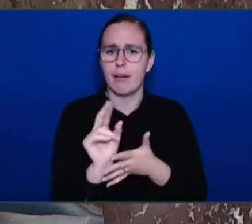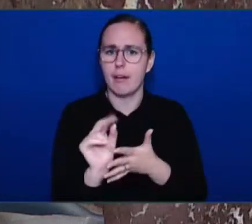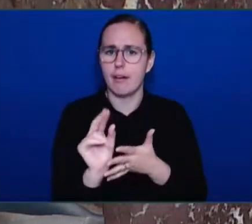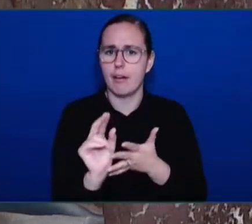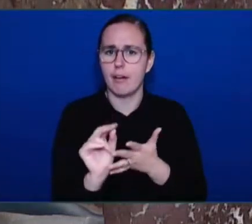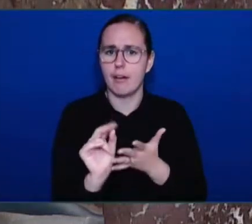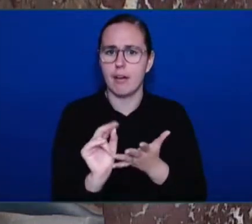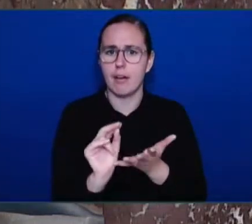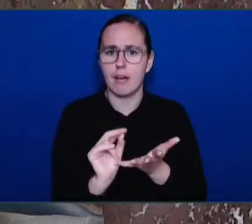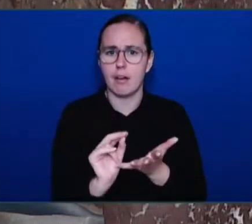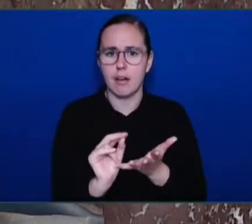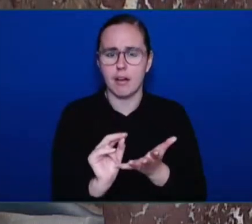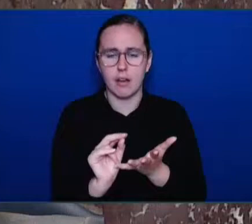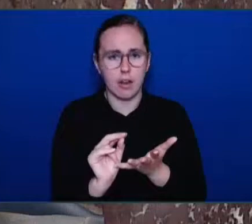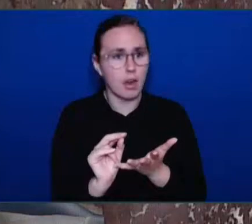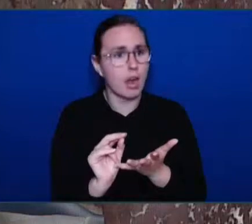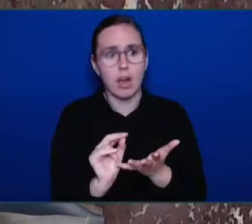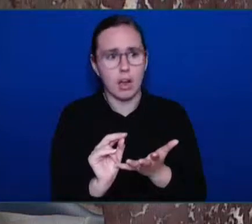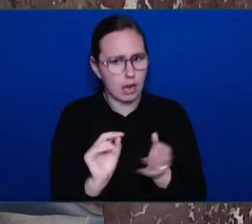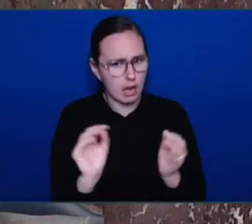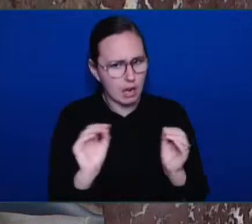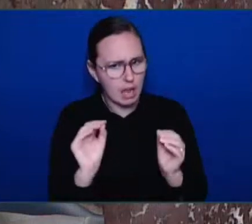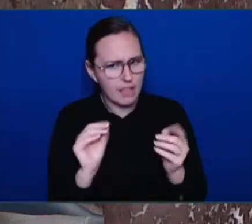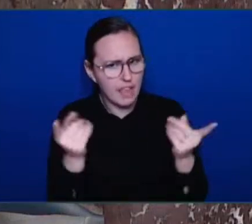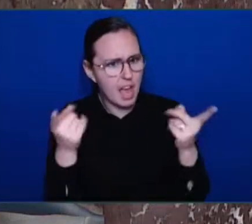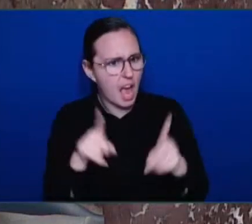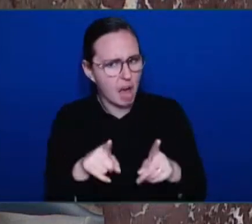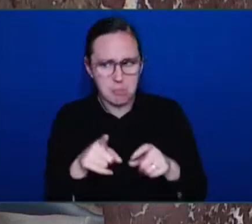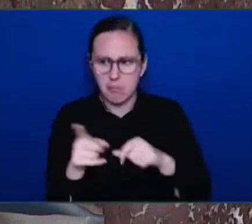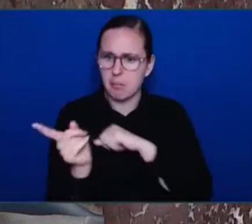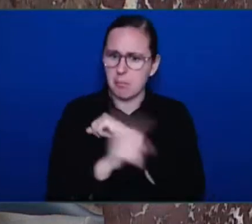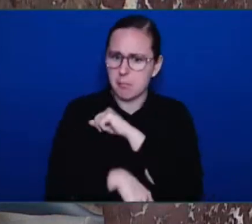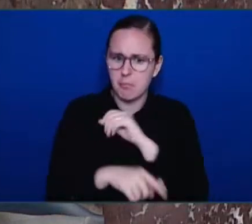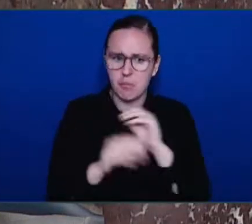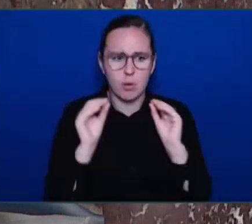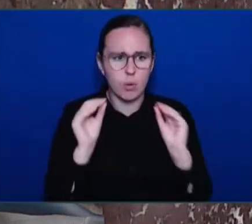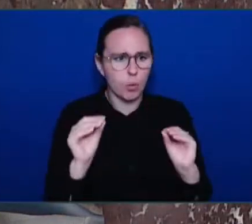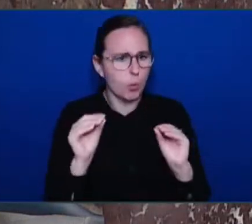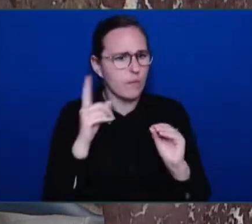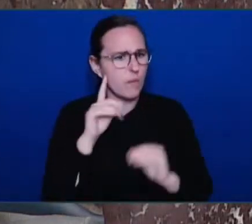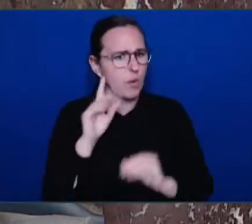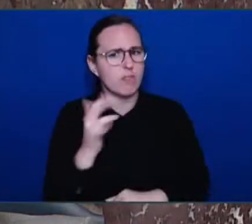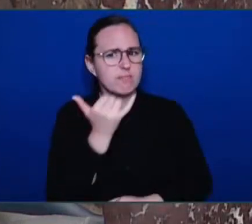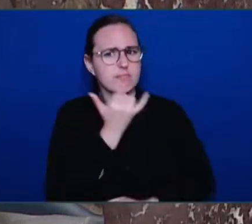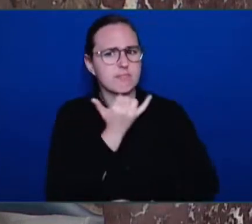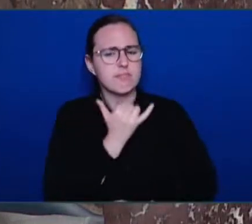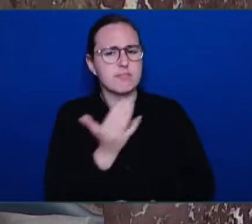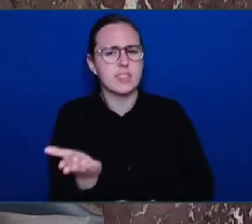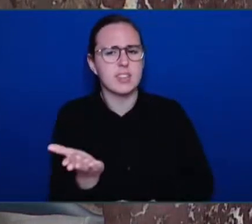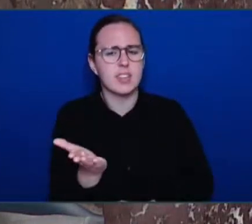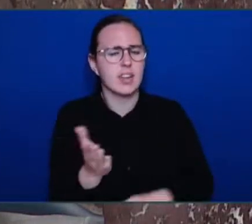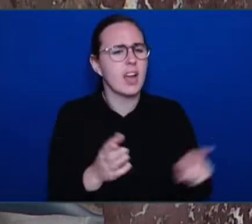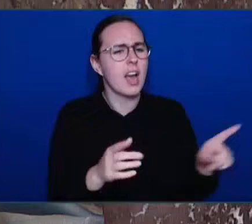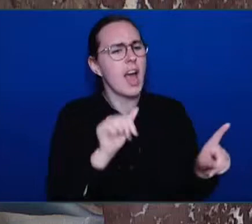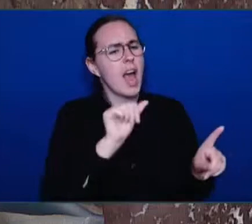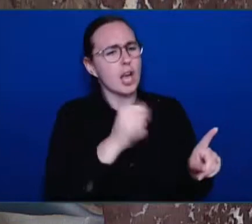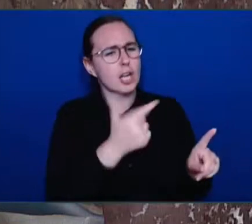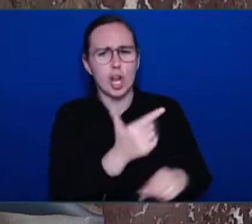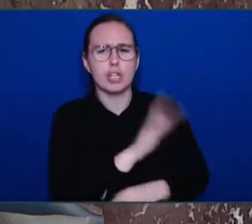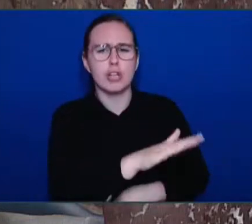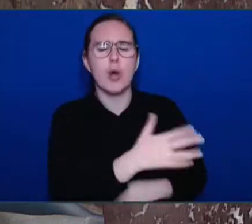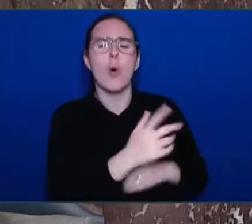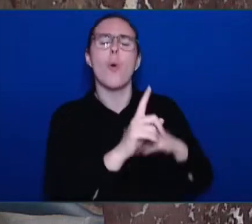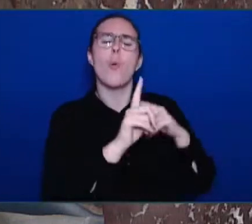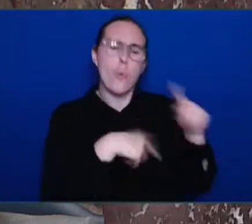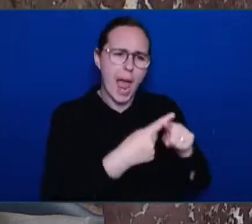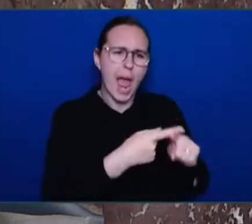will this Attorney General and this NDP stop ignoring victims of crime and acknowledge that the former Attorney General's catch and